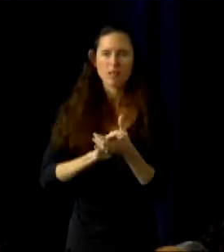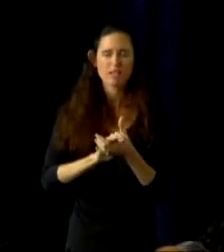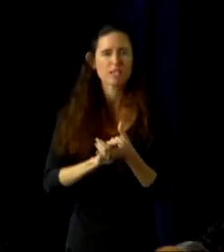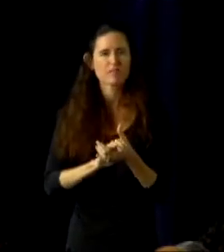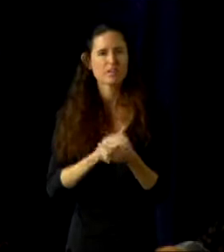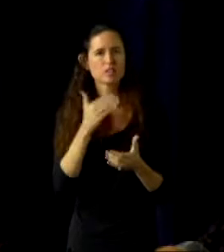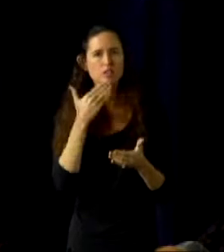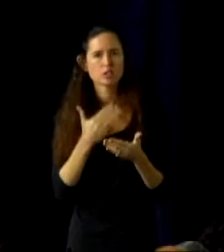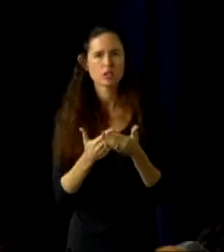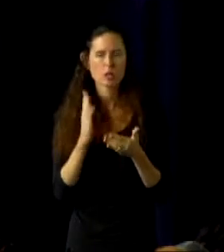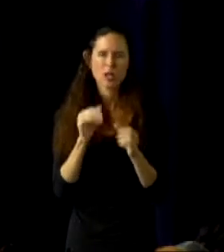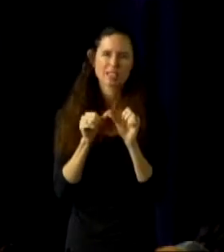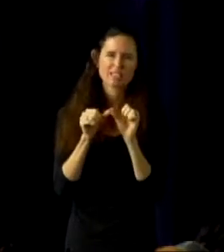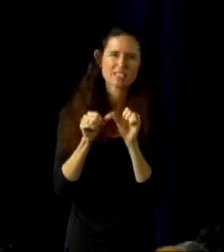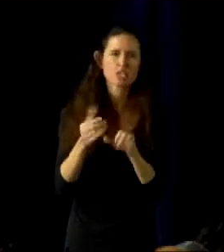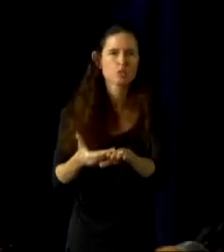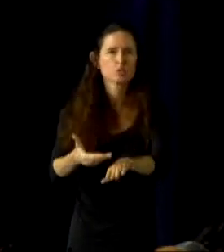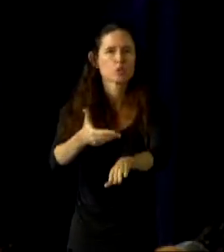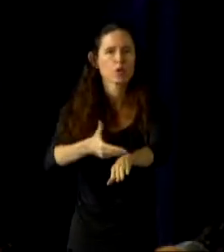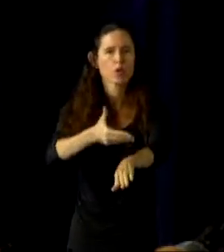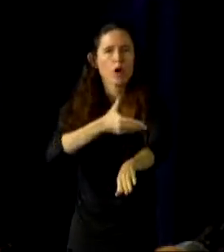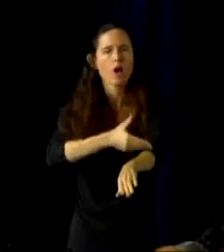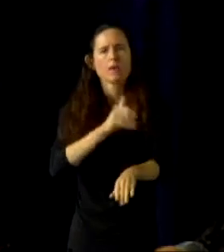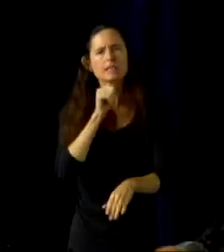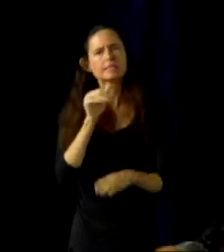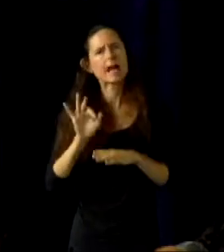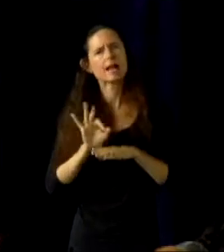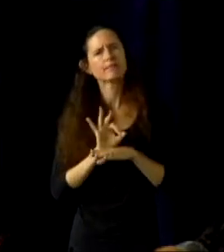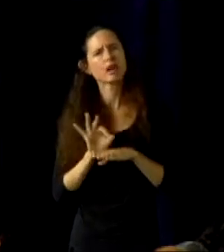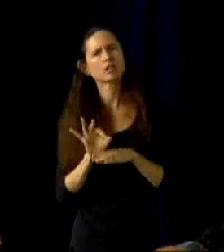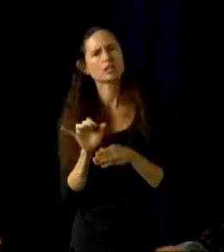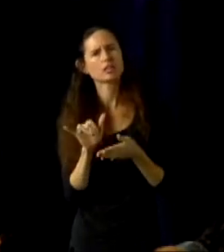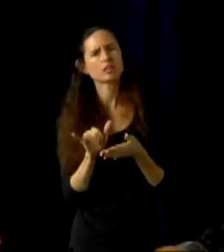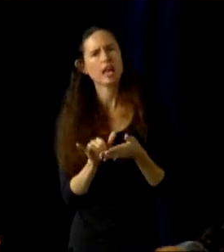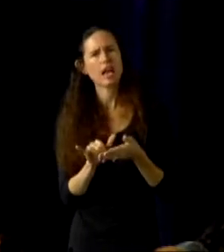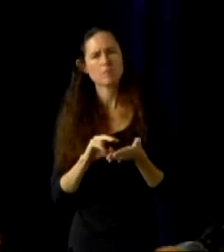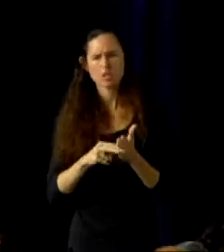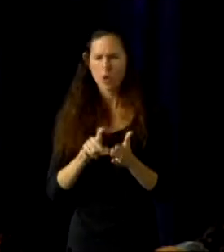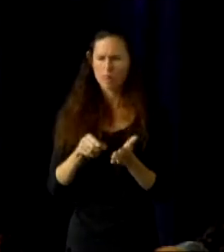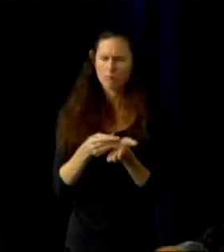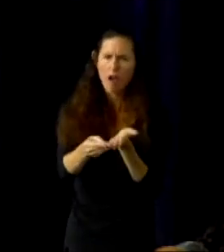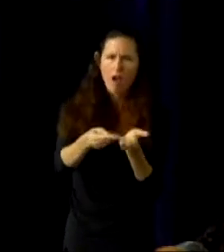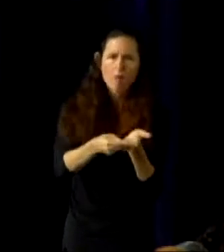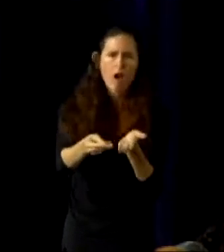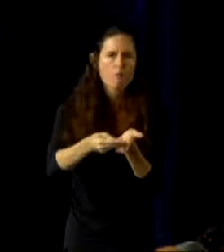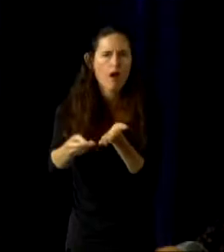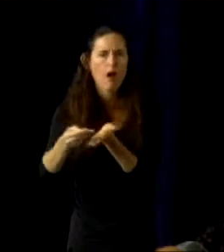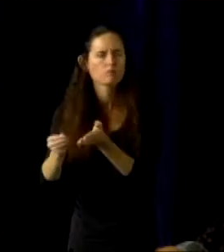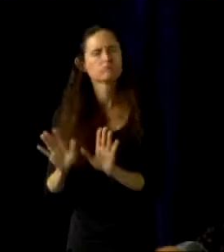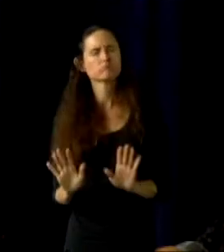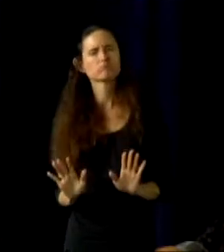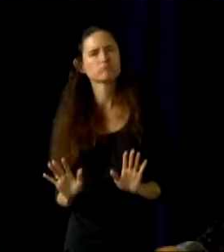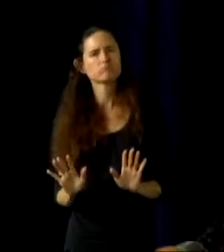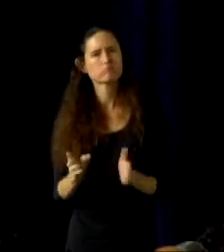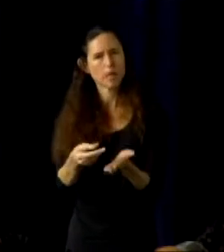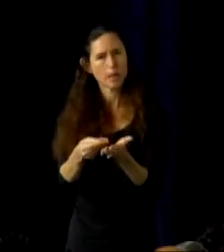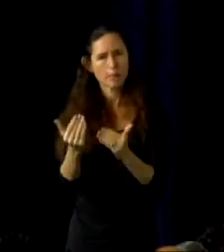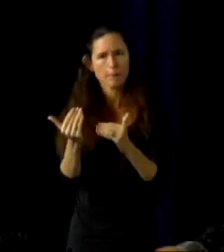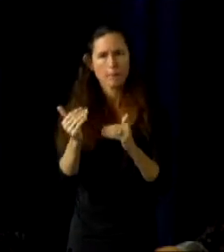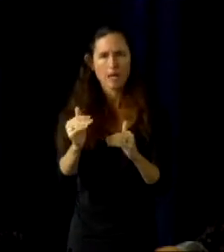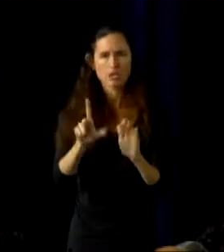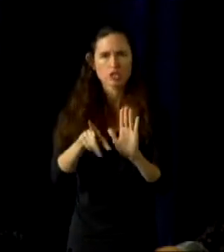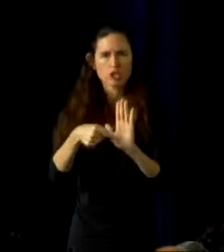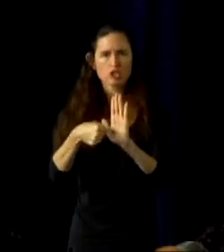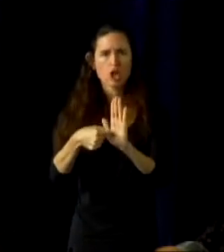We're only going to go up from here. And it's not a function of necessarily spending more money. That's not what it's about. The budget is a reflection